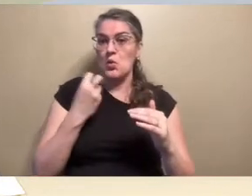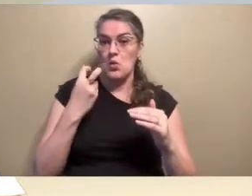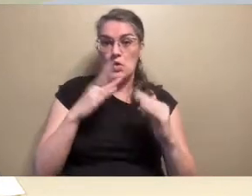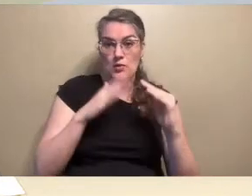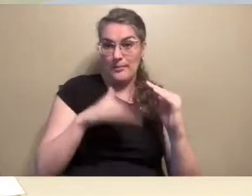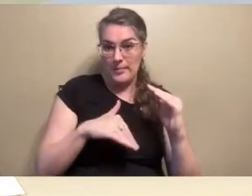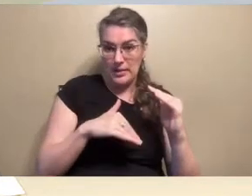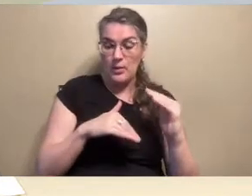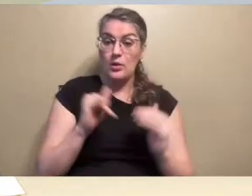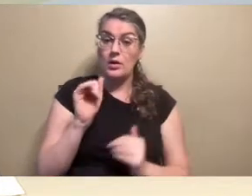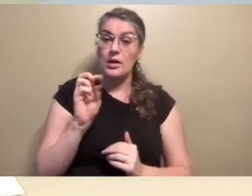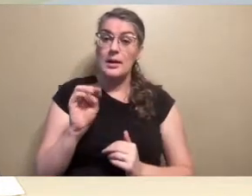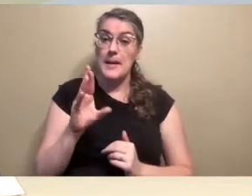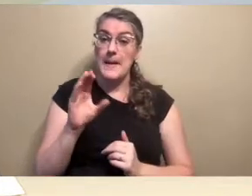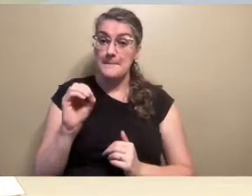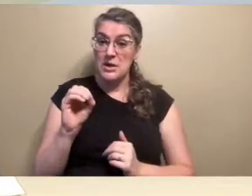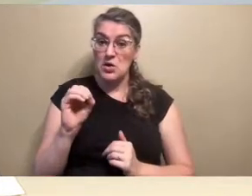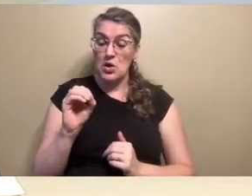vaccine.